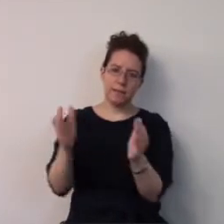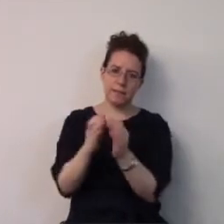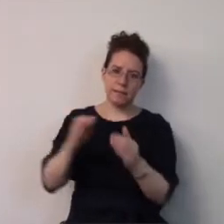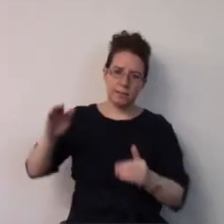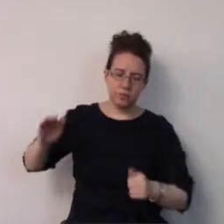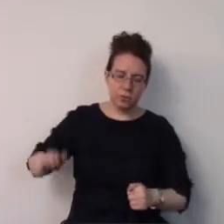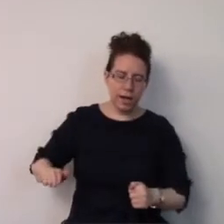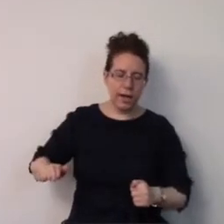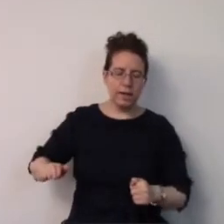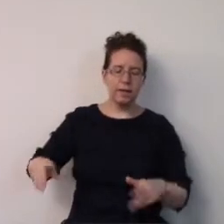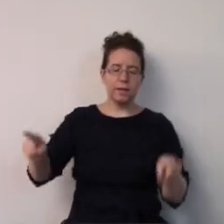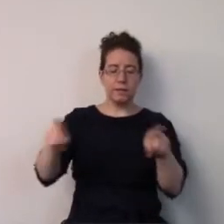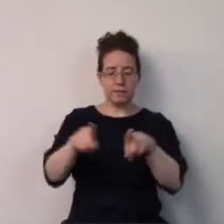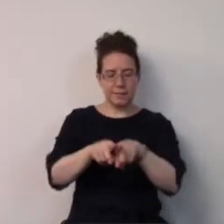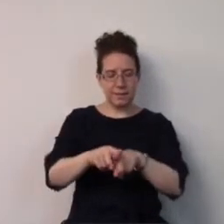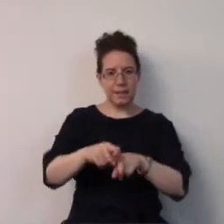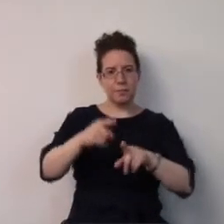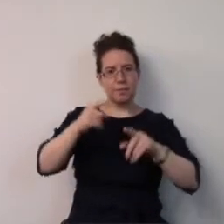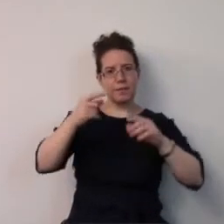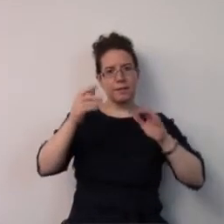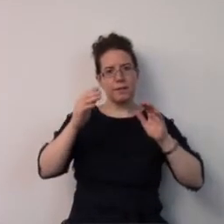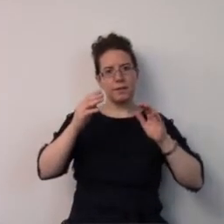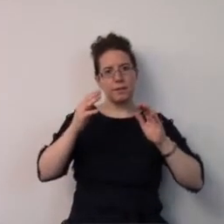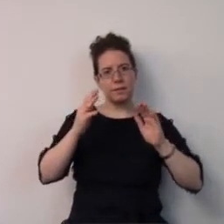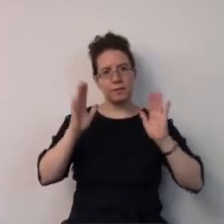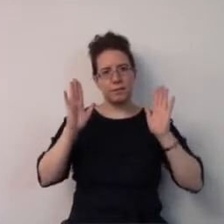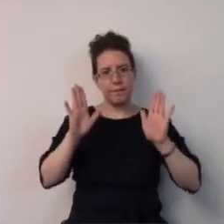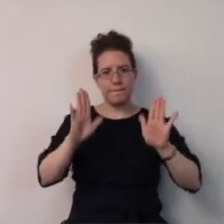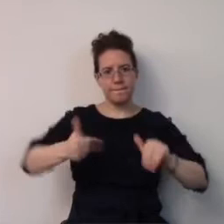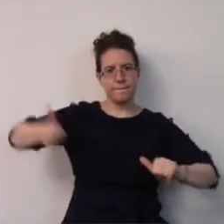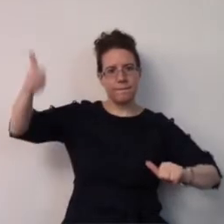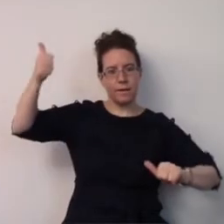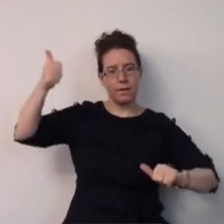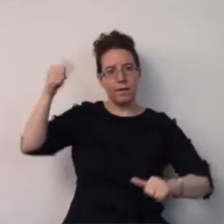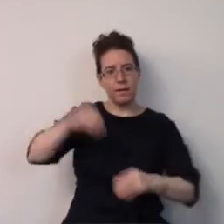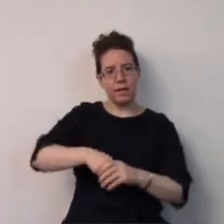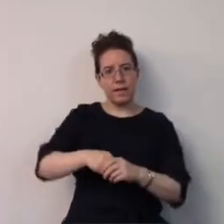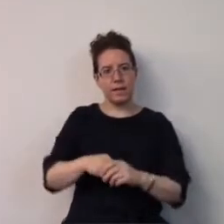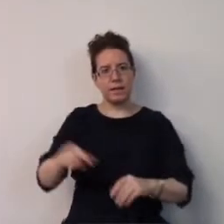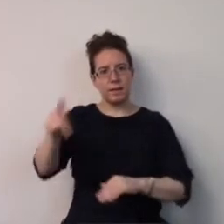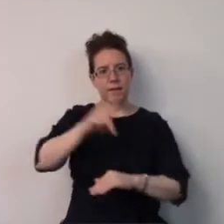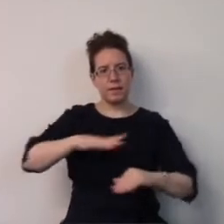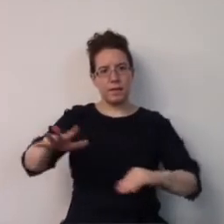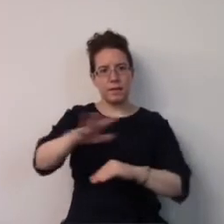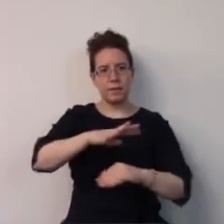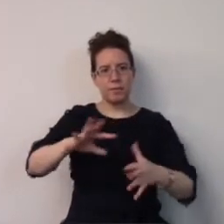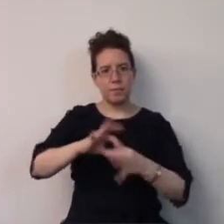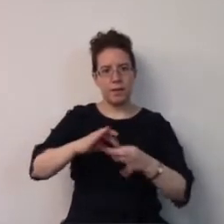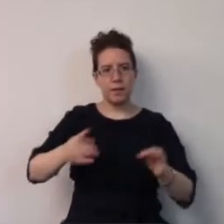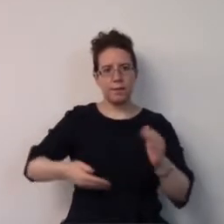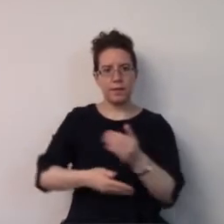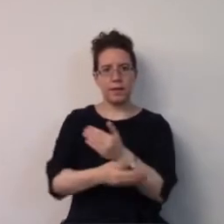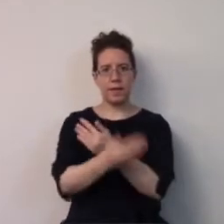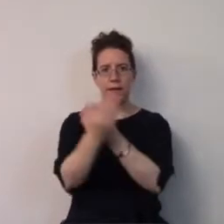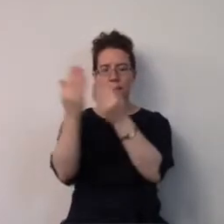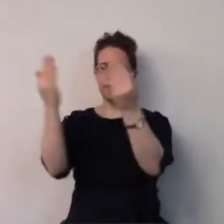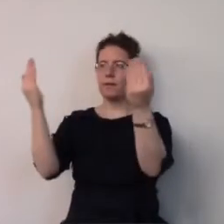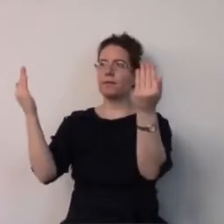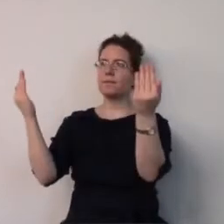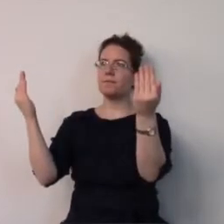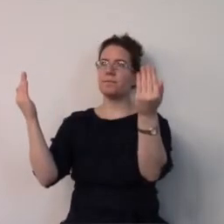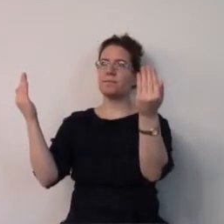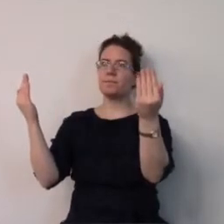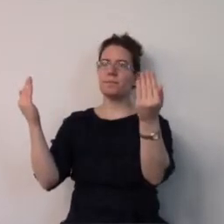child. Amen. The Amplified says, and said, truly I say to you, unless you repent that you